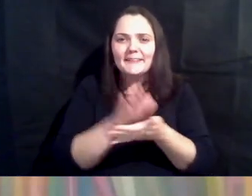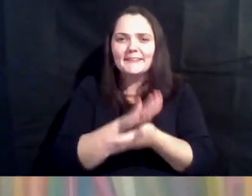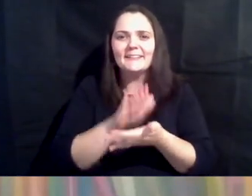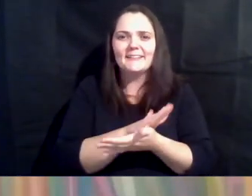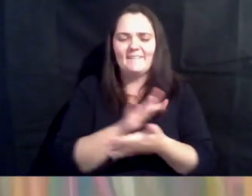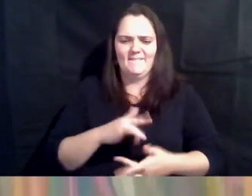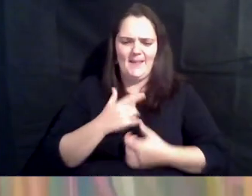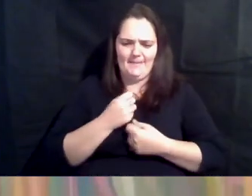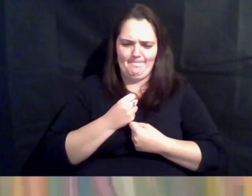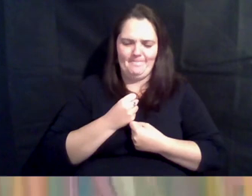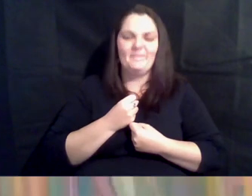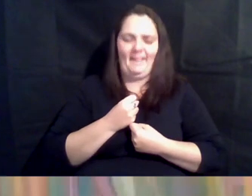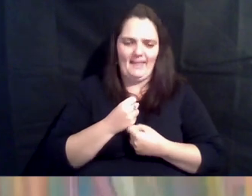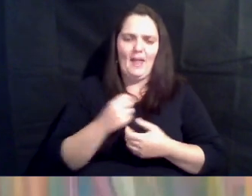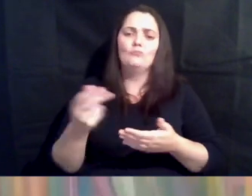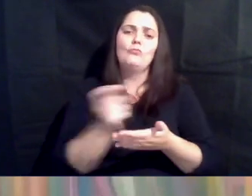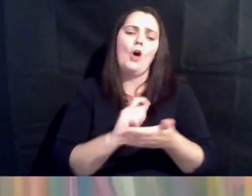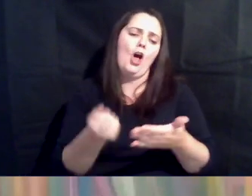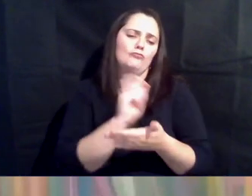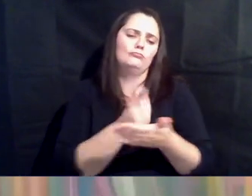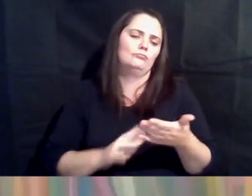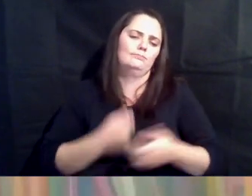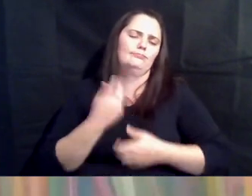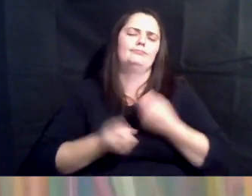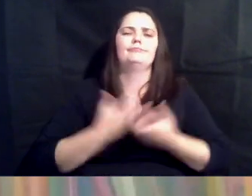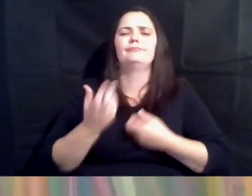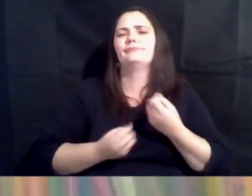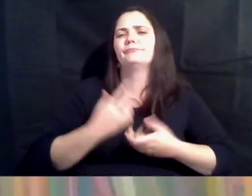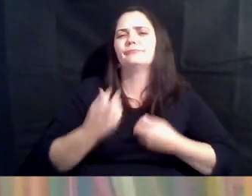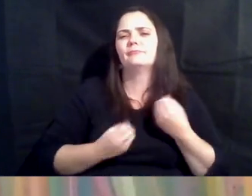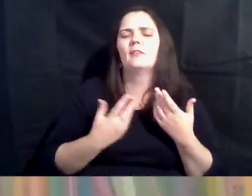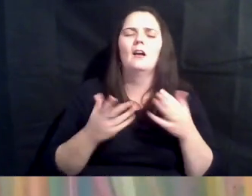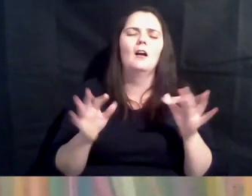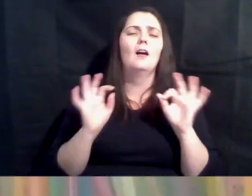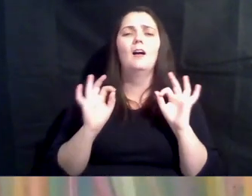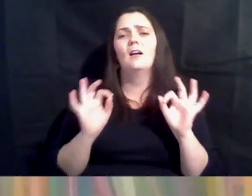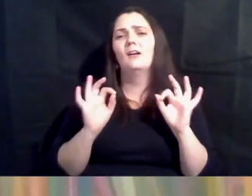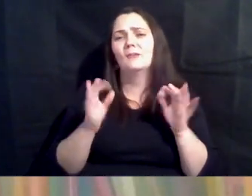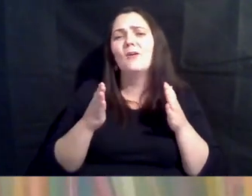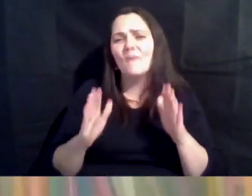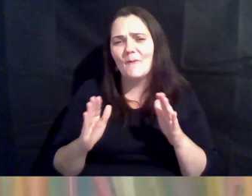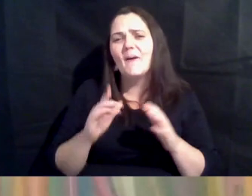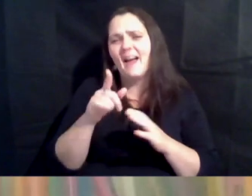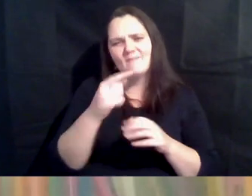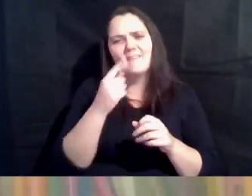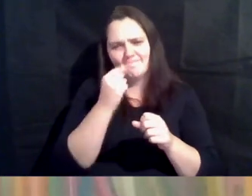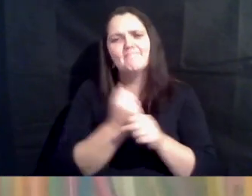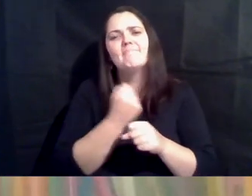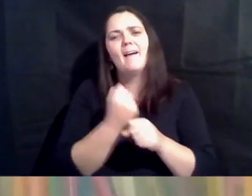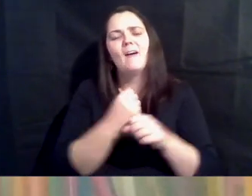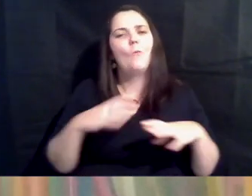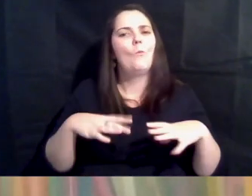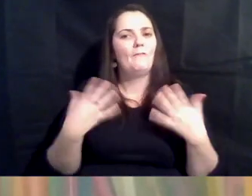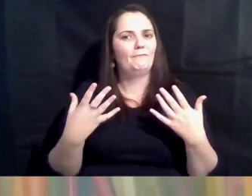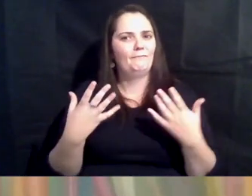feeling and then letting yourself free draw is a really great way to create an automatic drawing. And